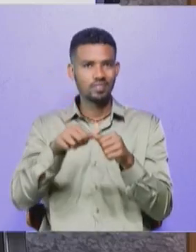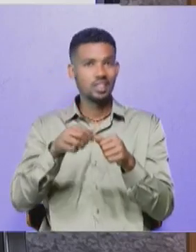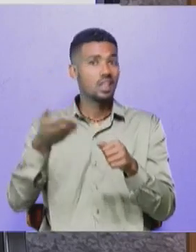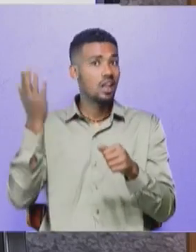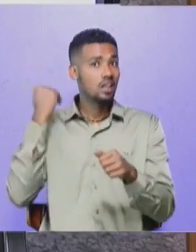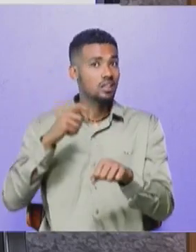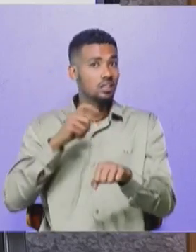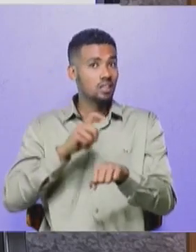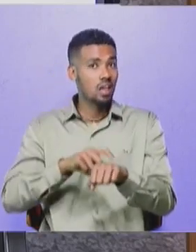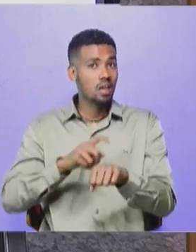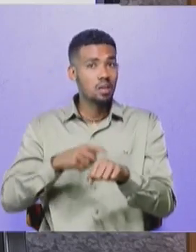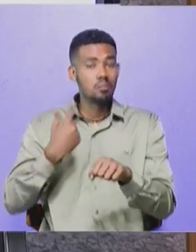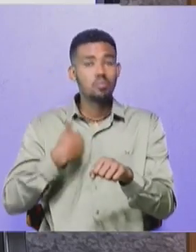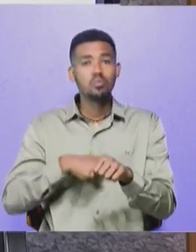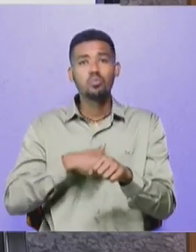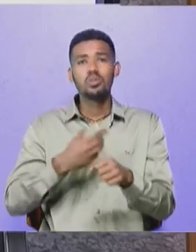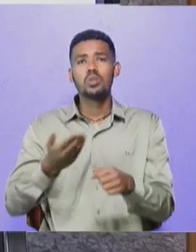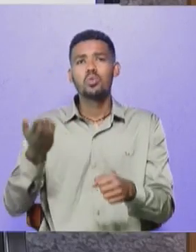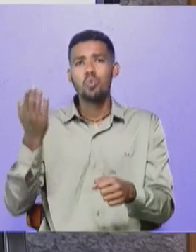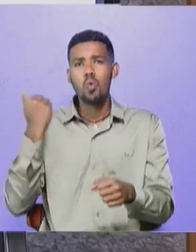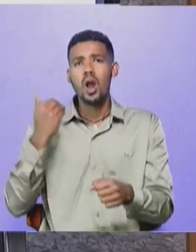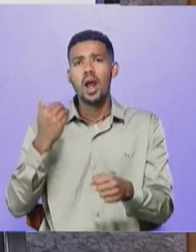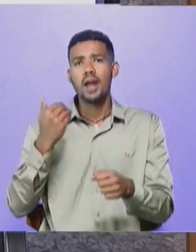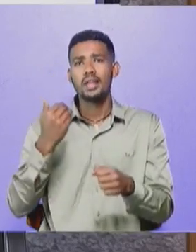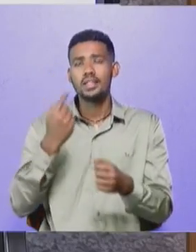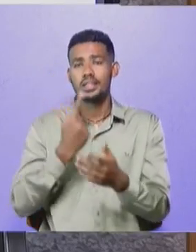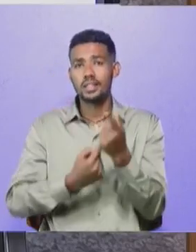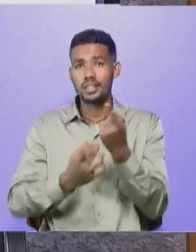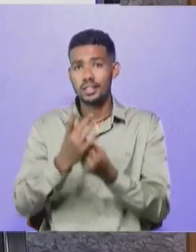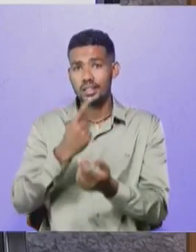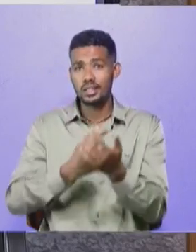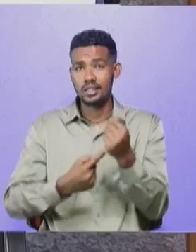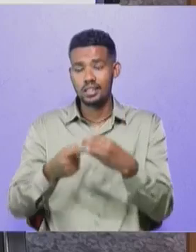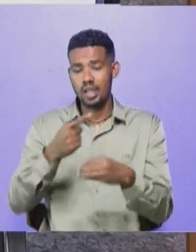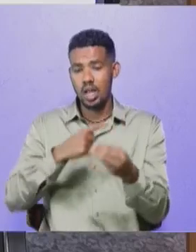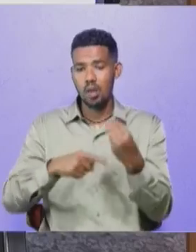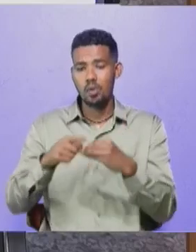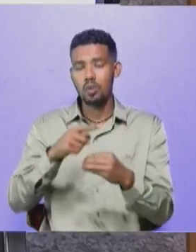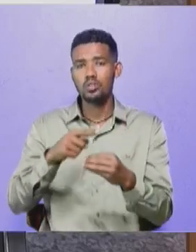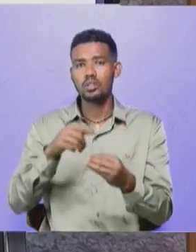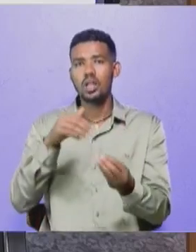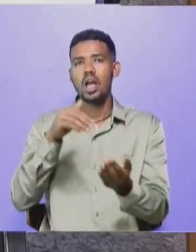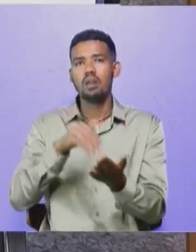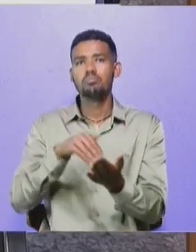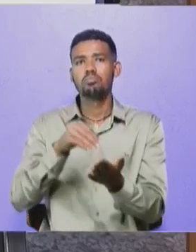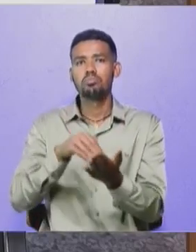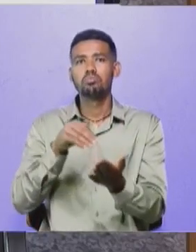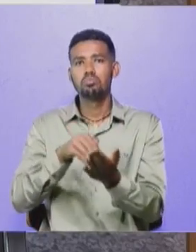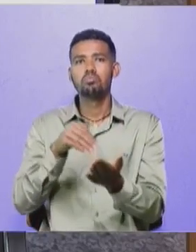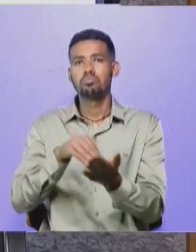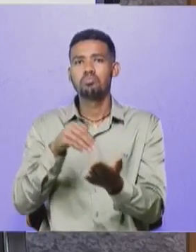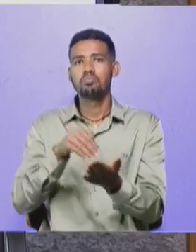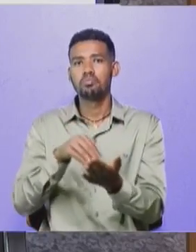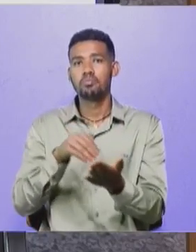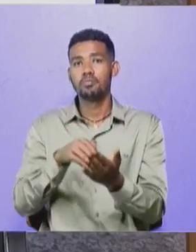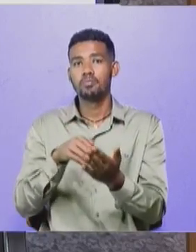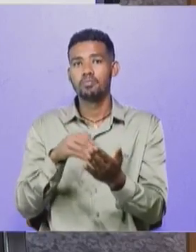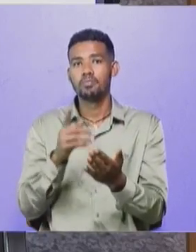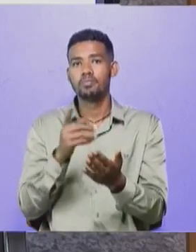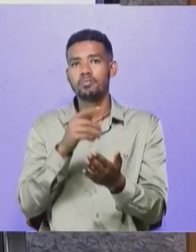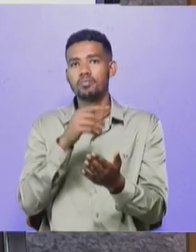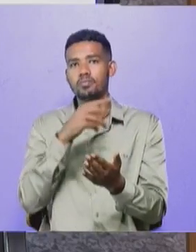time, we were discussing about adverbs of frequency. Adverbs of frequency, one